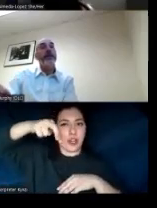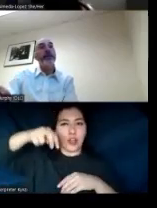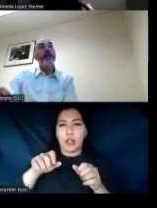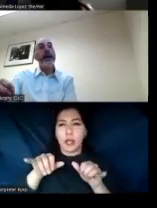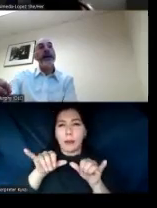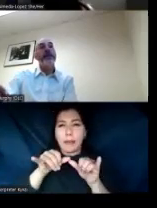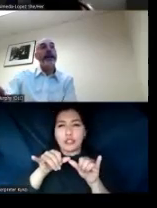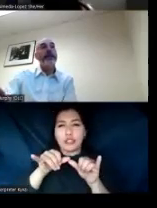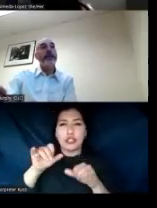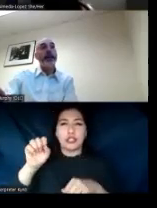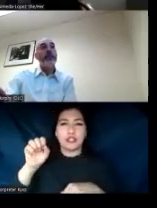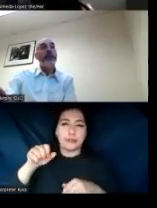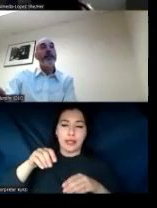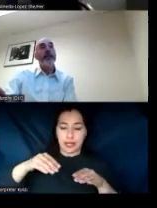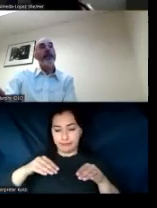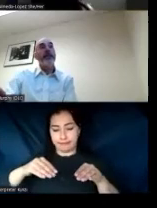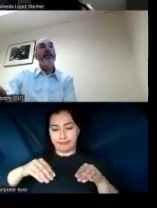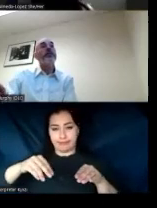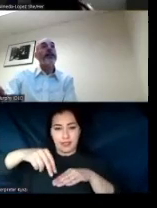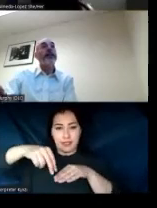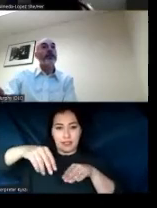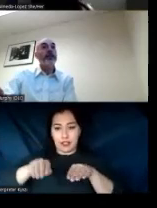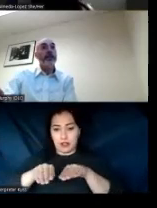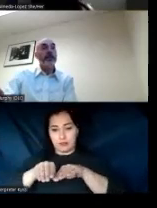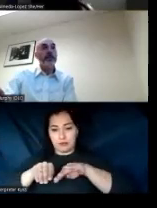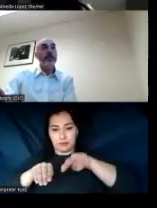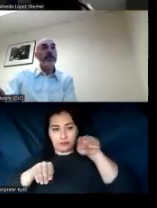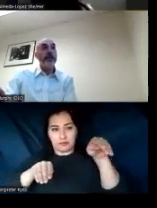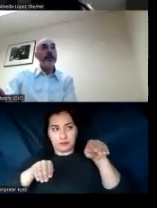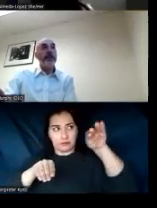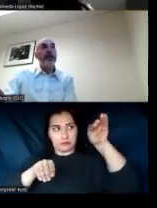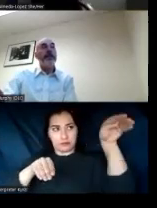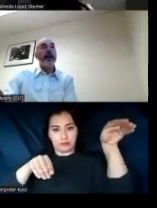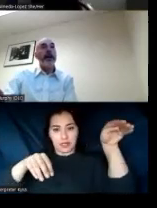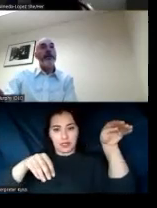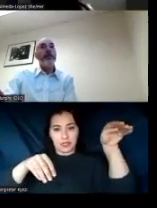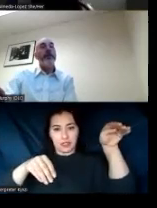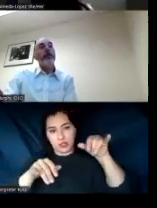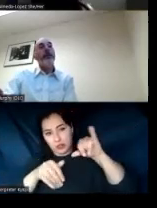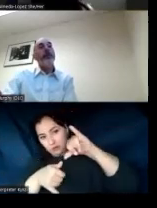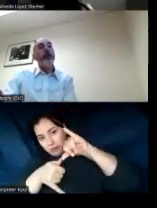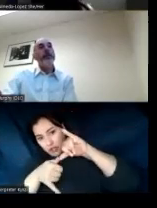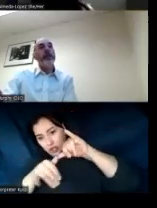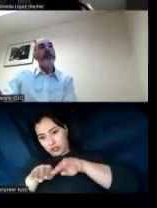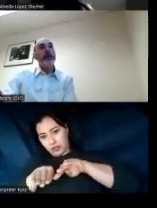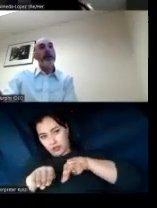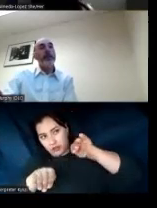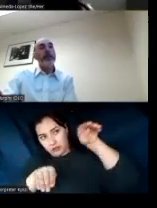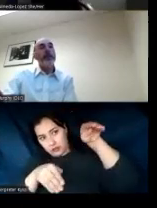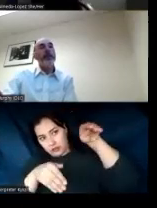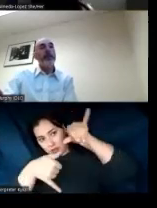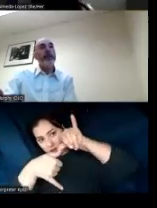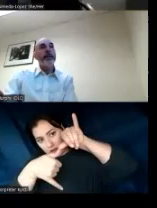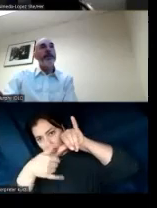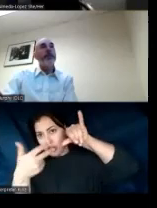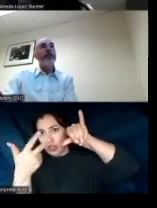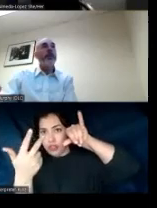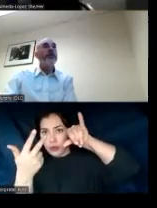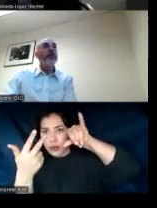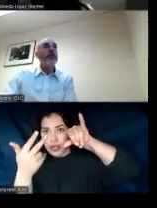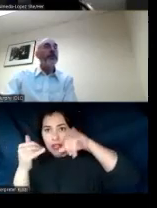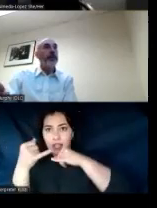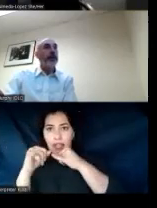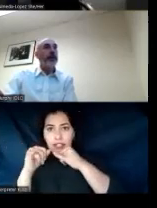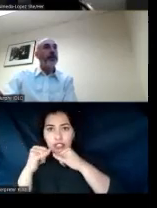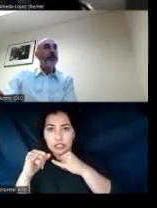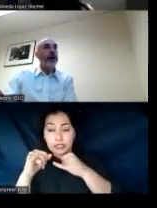So if the height of that step is 3 inches, then with the 1 in 12 ratio, that means 1